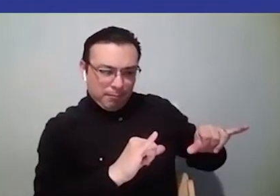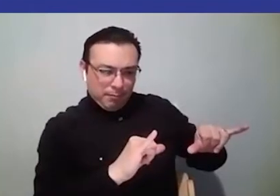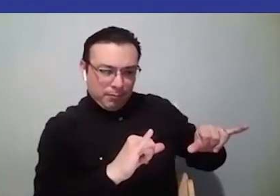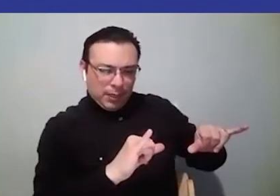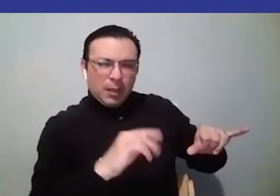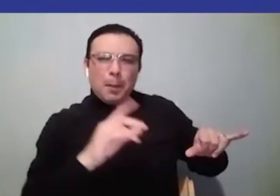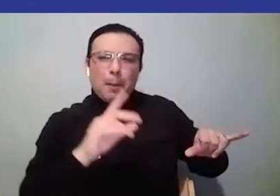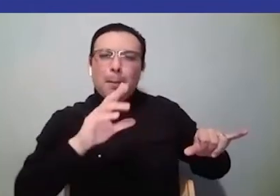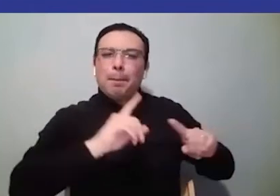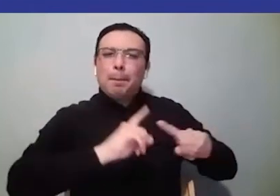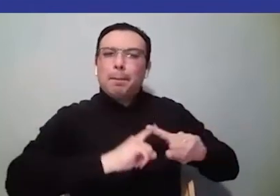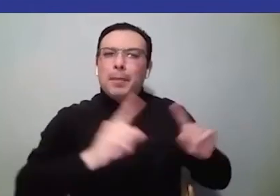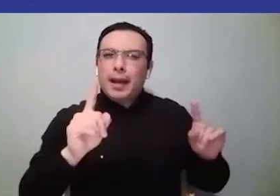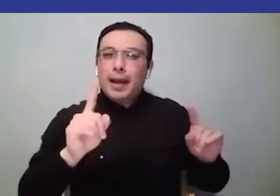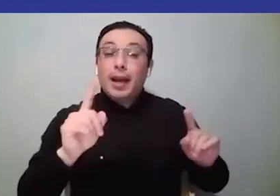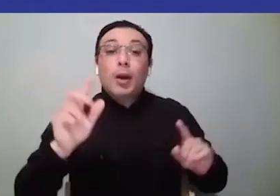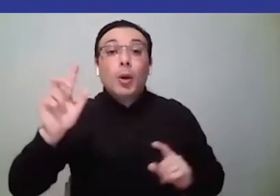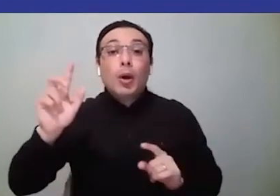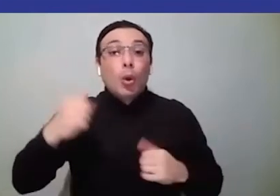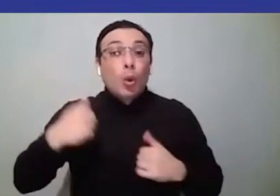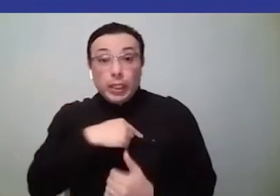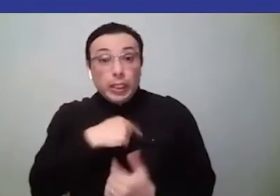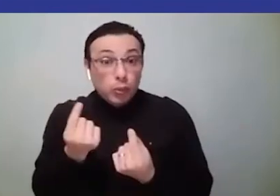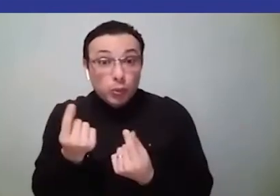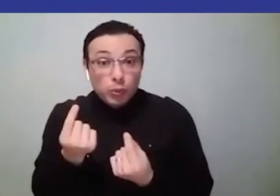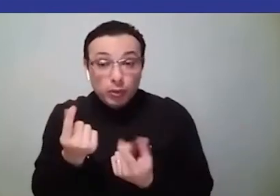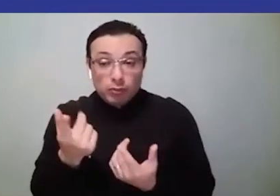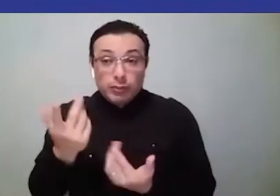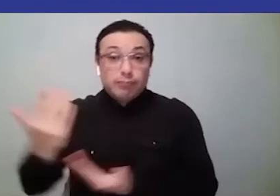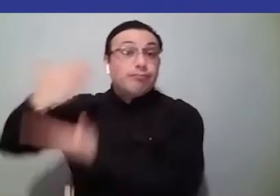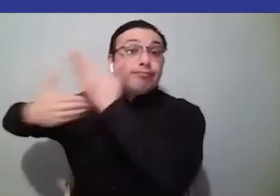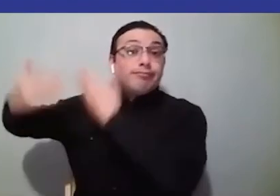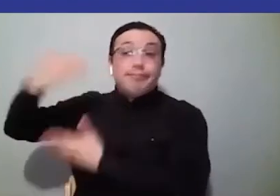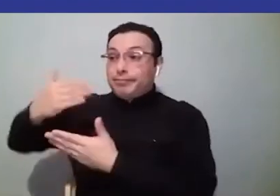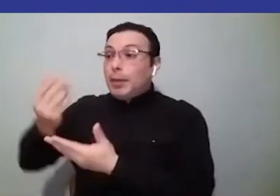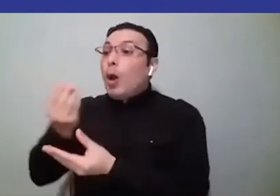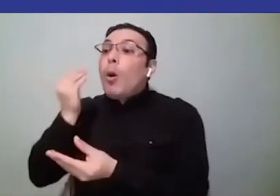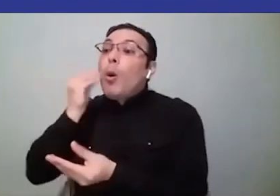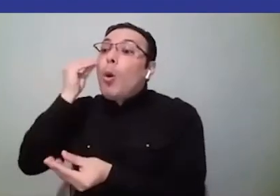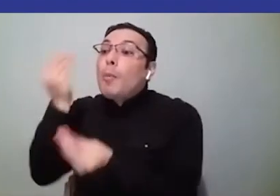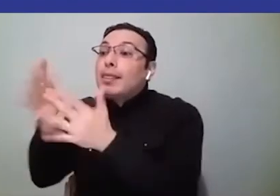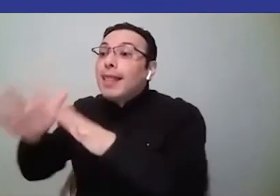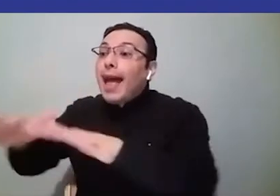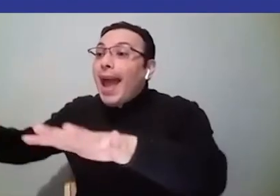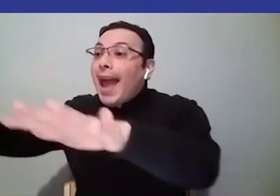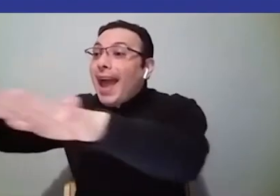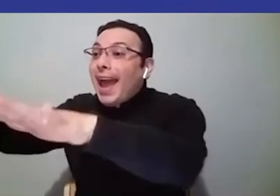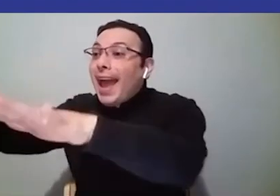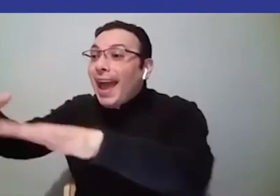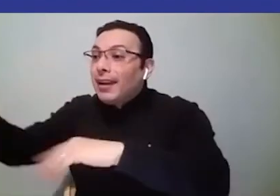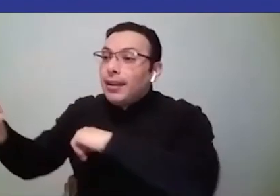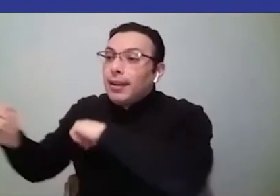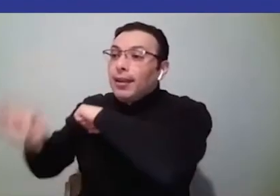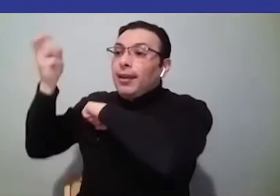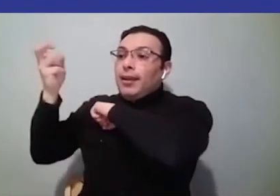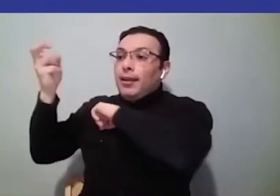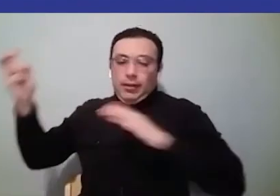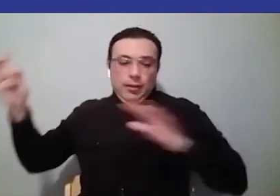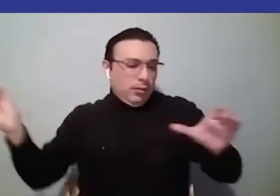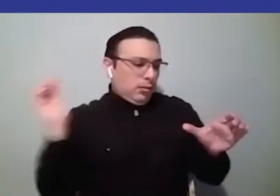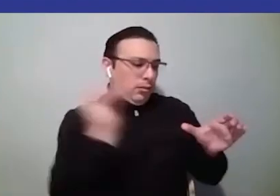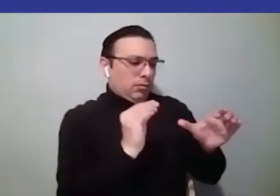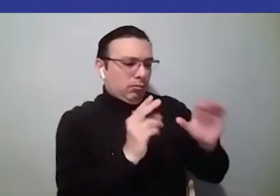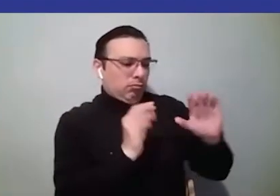a museum, archive, or library as the final home, right? There was no concept that there would be a return. There was no concept